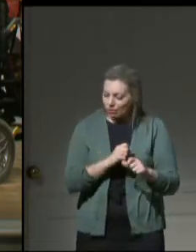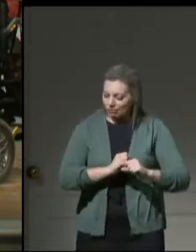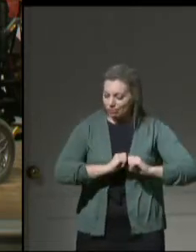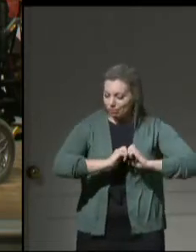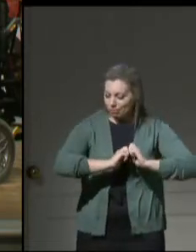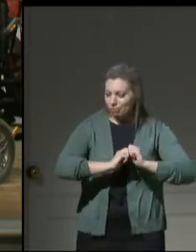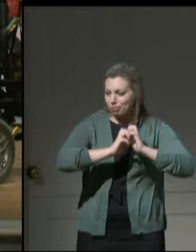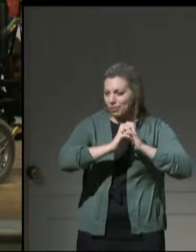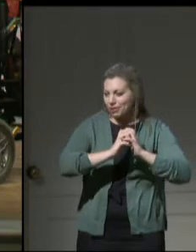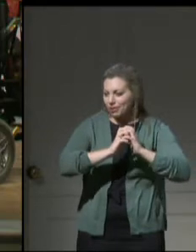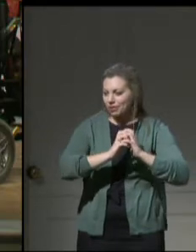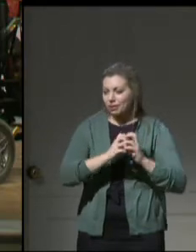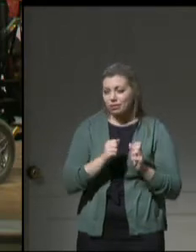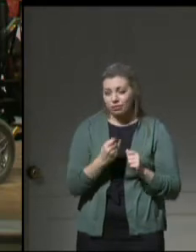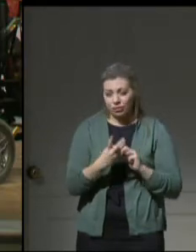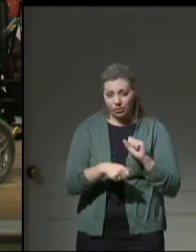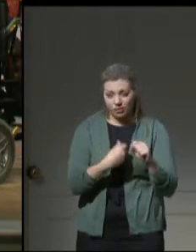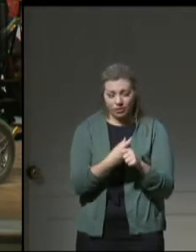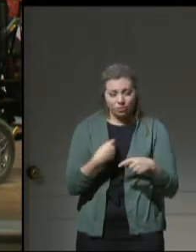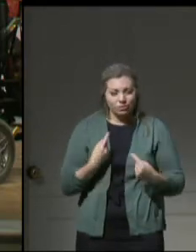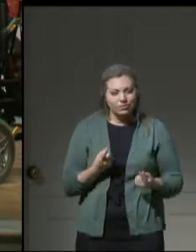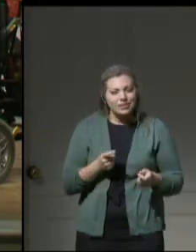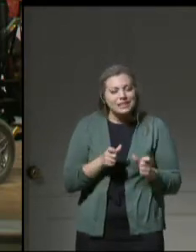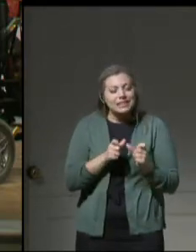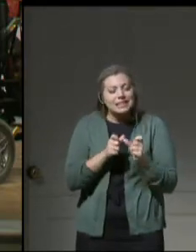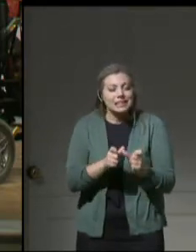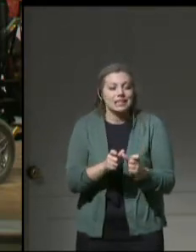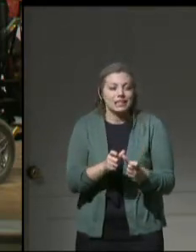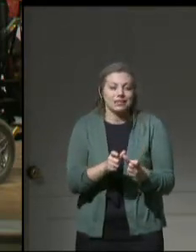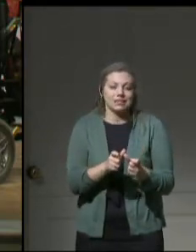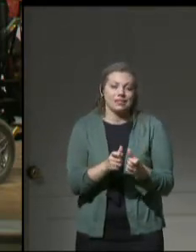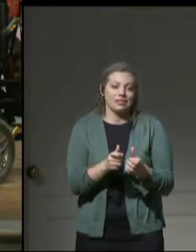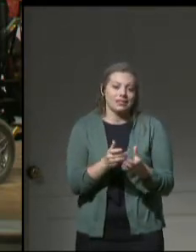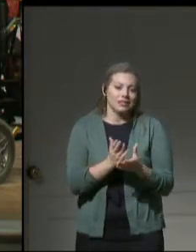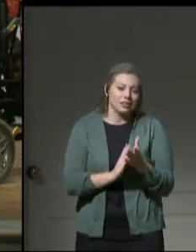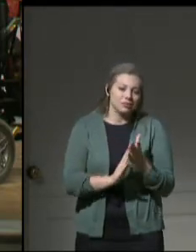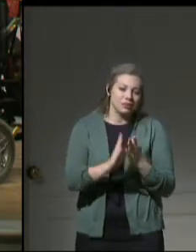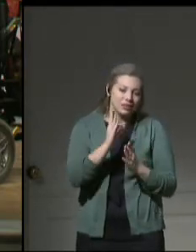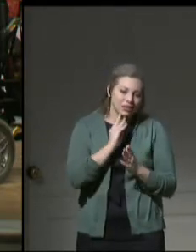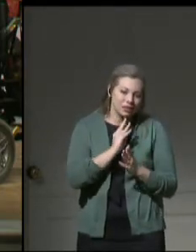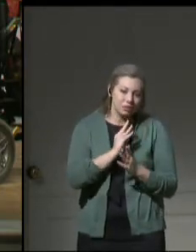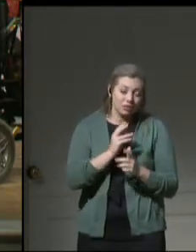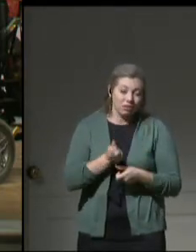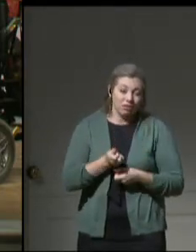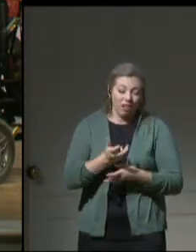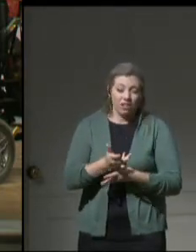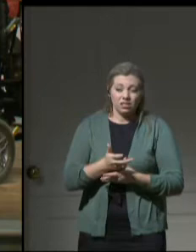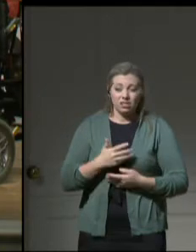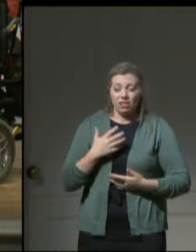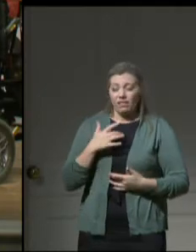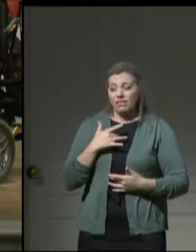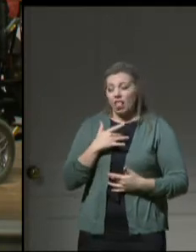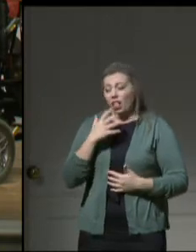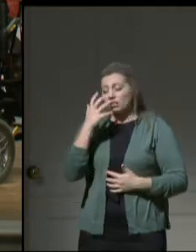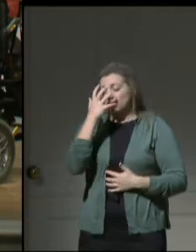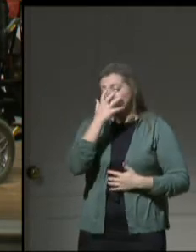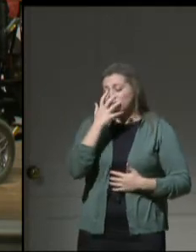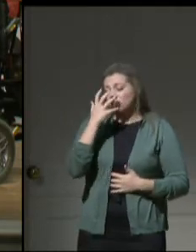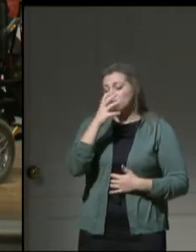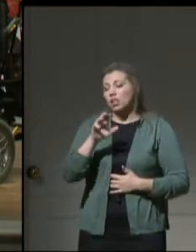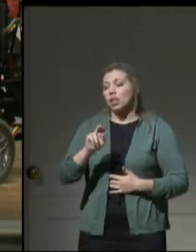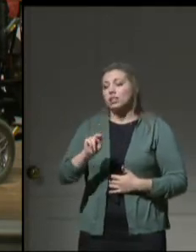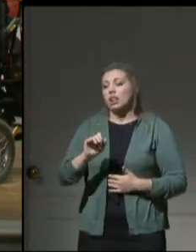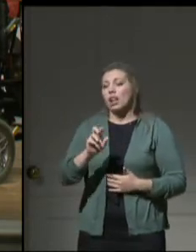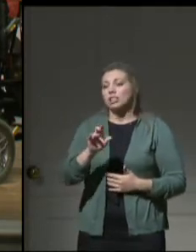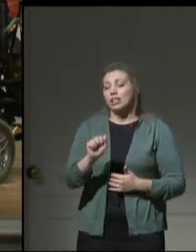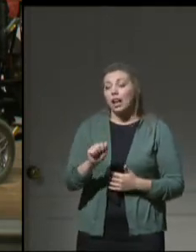built in the past few years, there's still experiences that are inducing nausea. I mean, I've tried one just 2